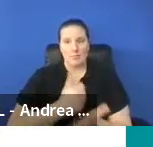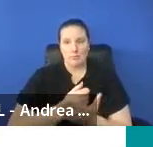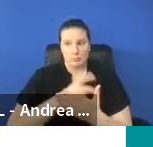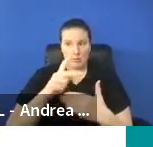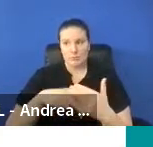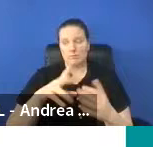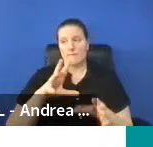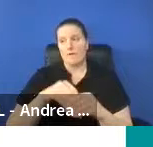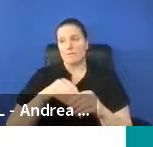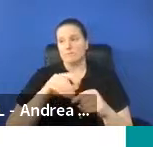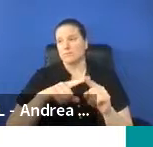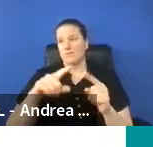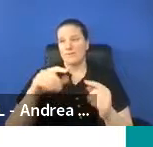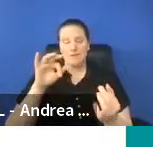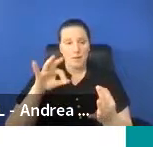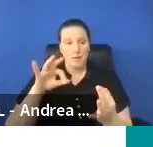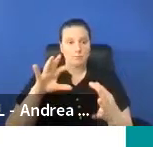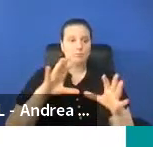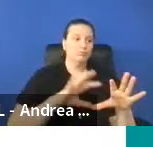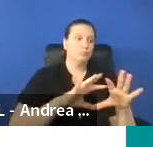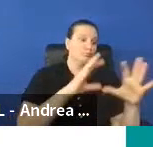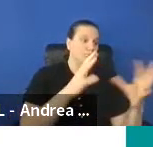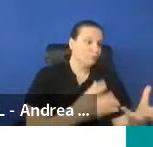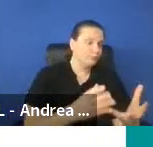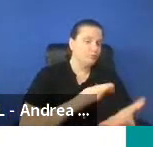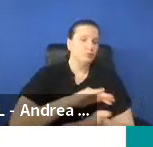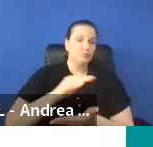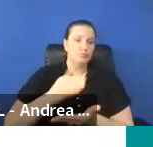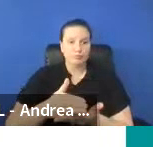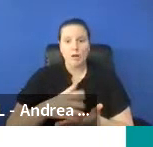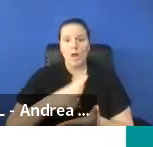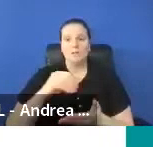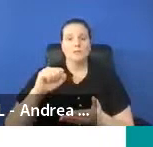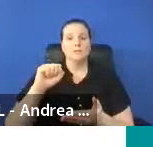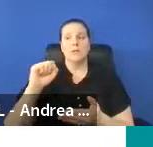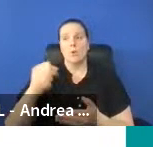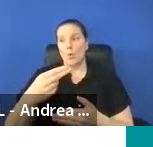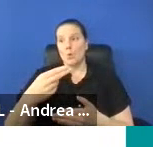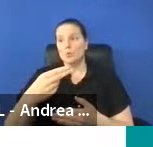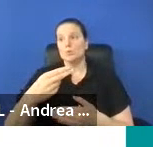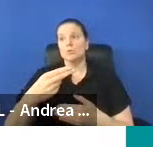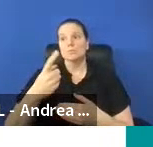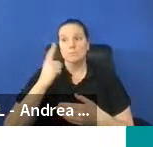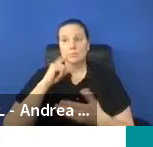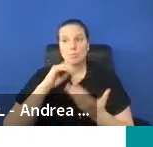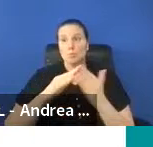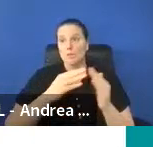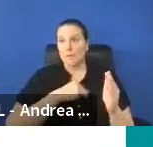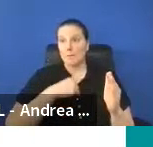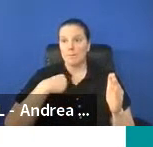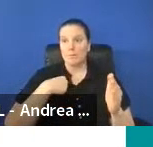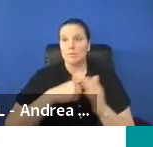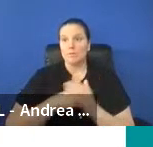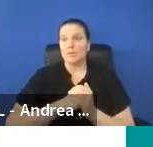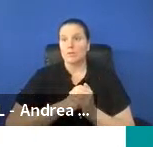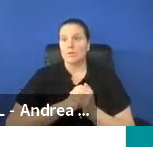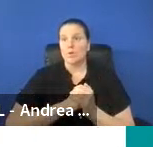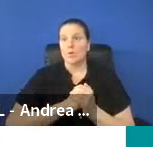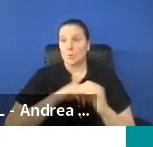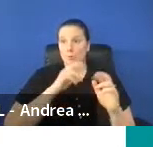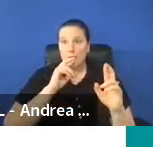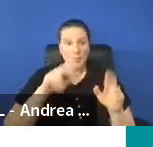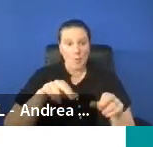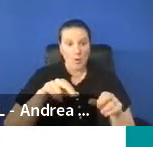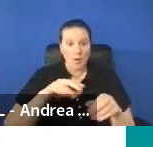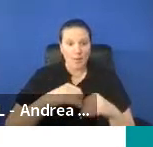of feedback, both qualitative and quantitative, from stakeholders and community members. The engagement report, which is in